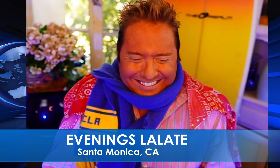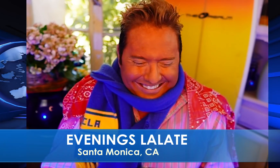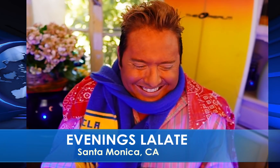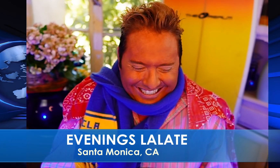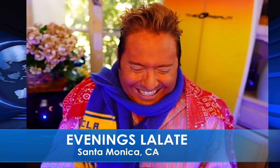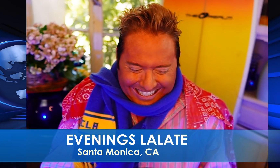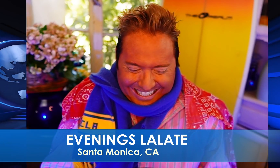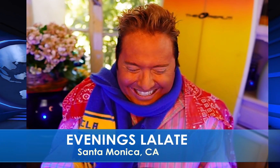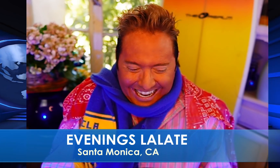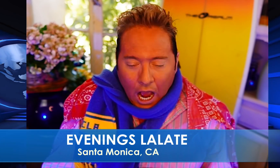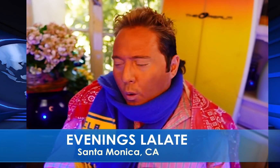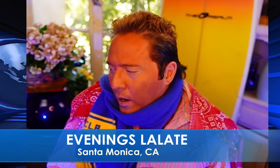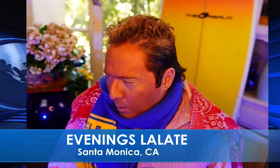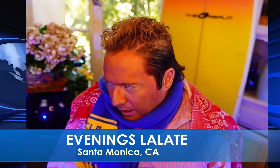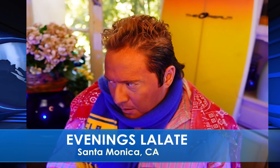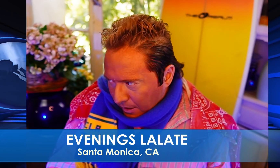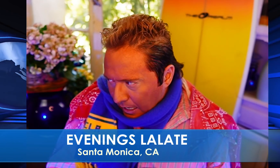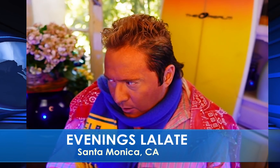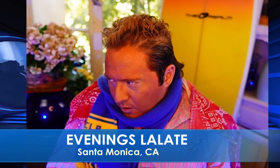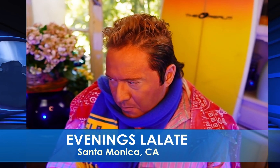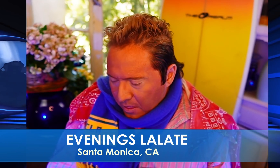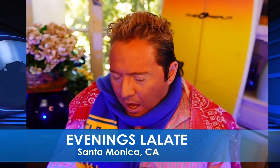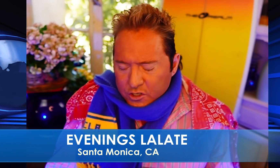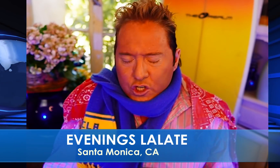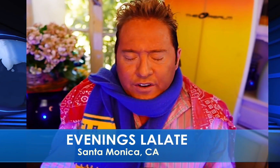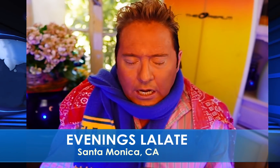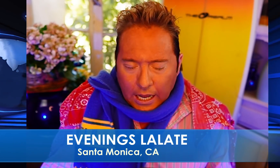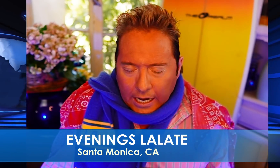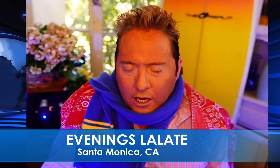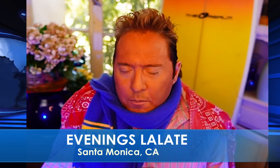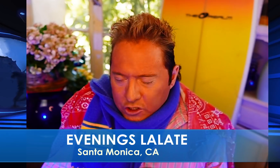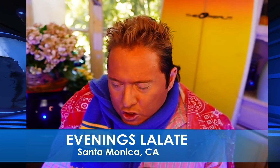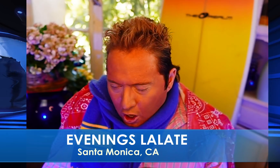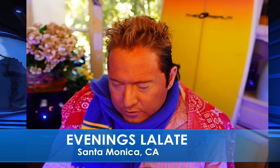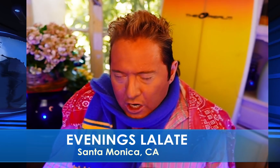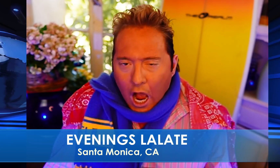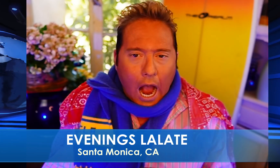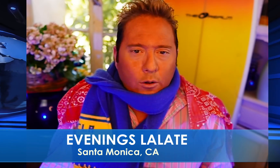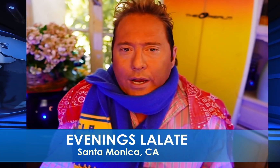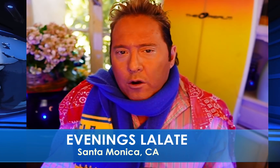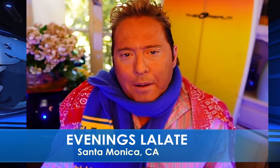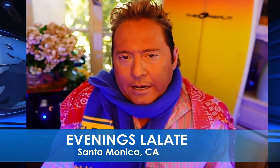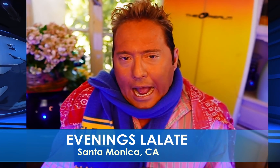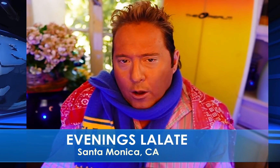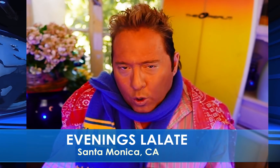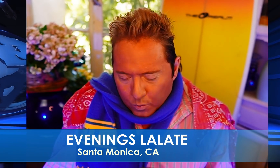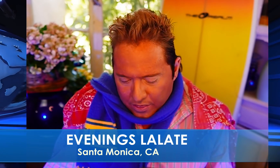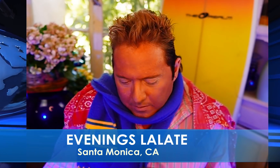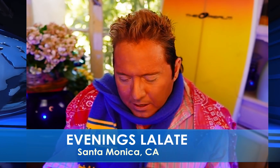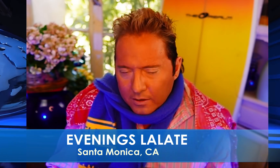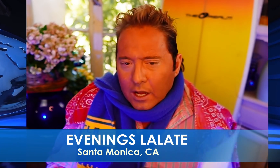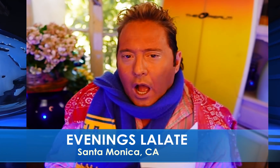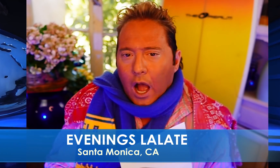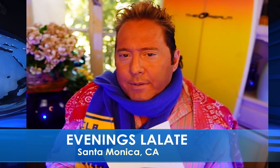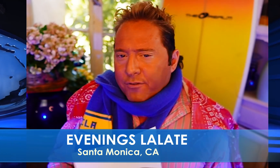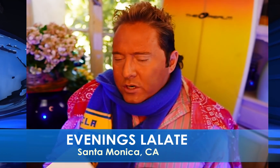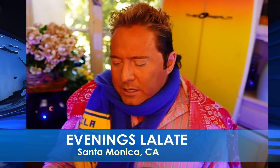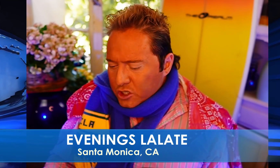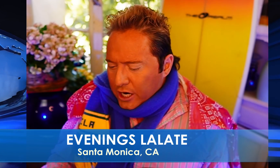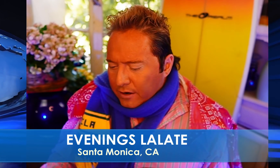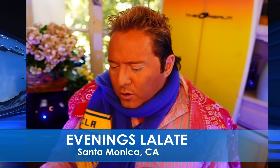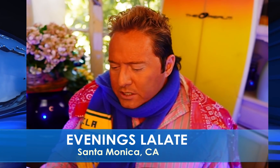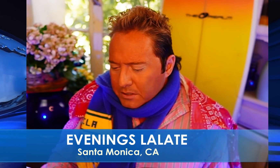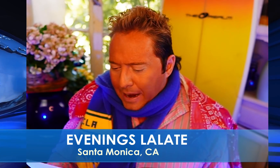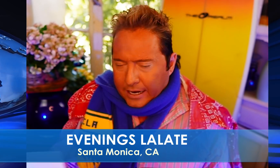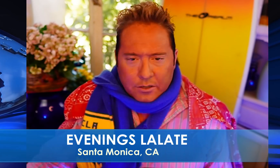algorithm. Why do I care about an algorithm? I'm Jovita Lake. I care about scars. I don't care about an algorithm. I mean,